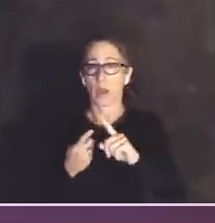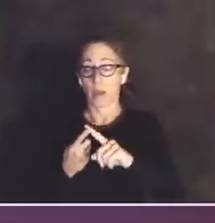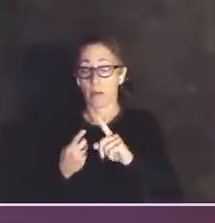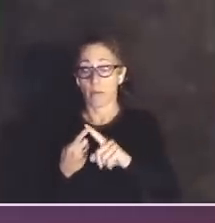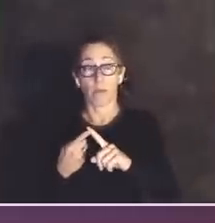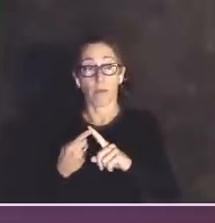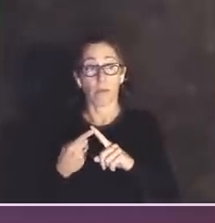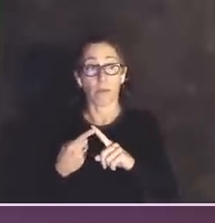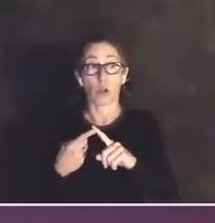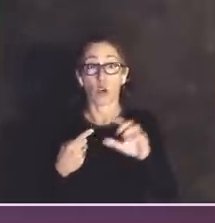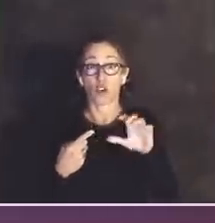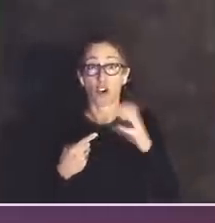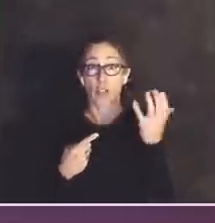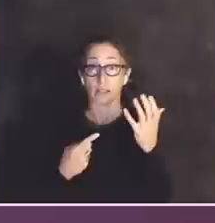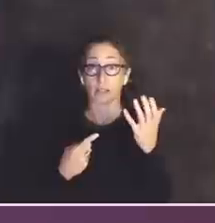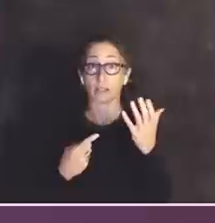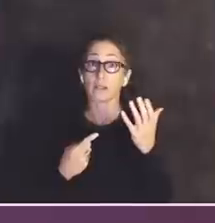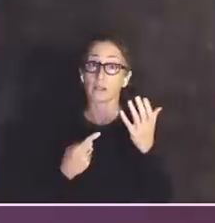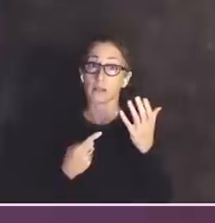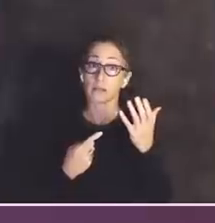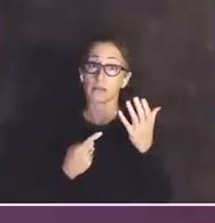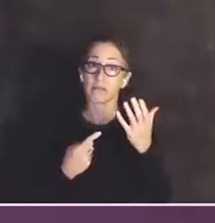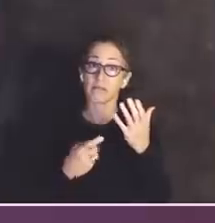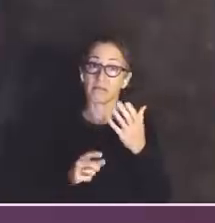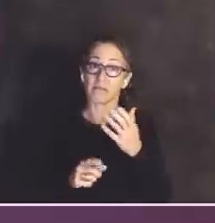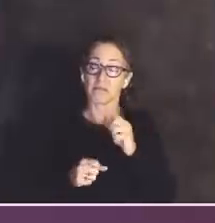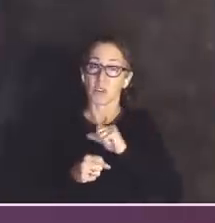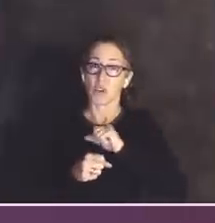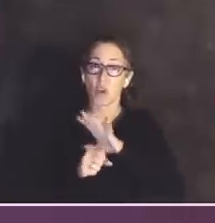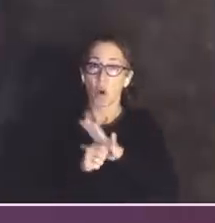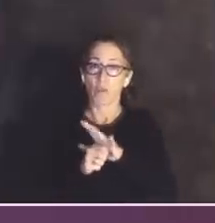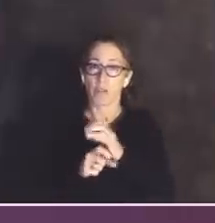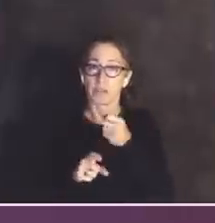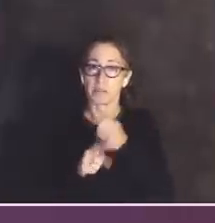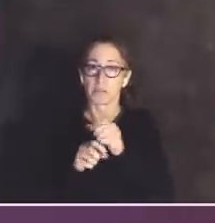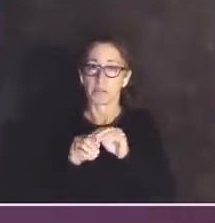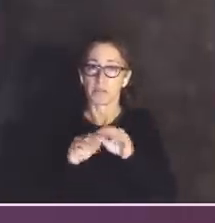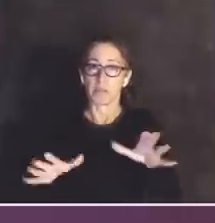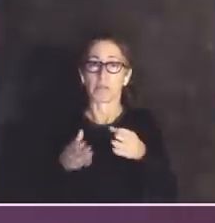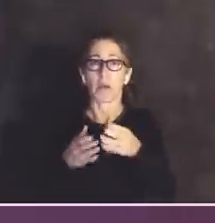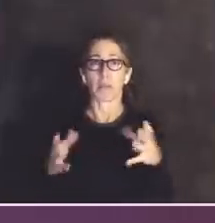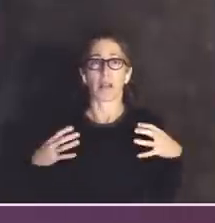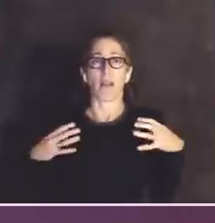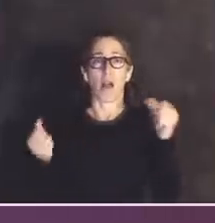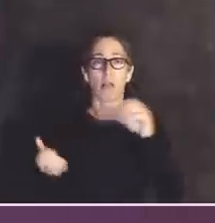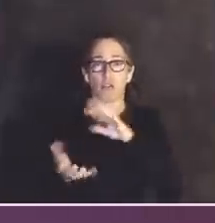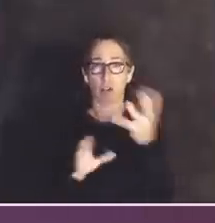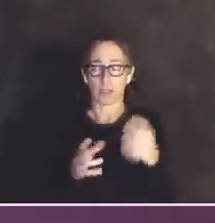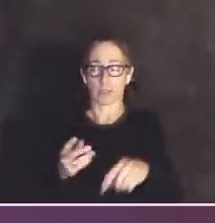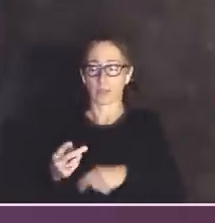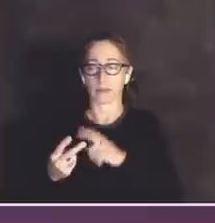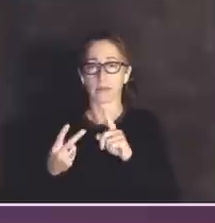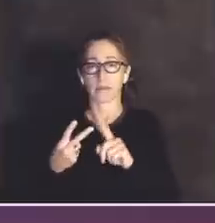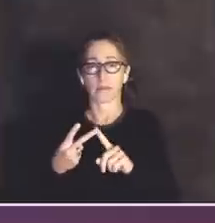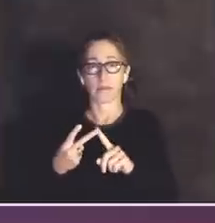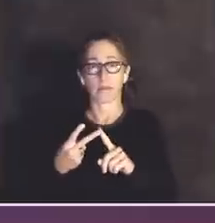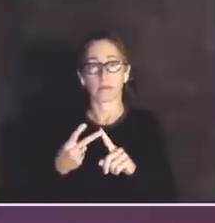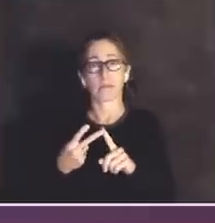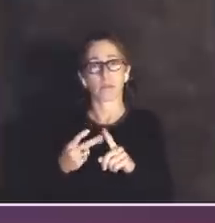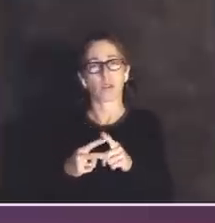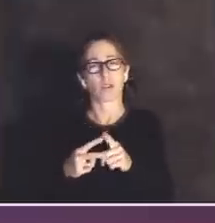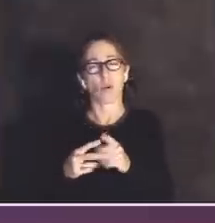crisis caused by this pandemic that is a public health crisis. We're looking at over